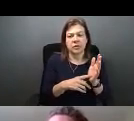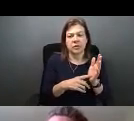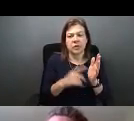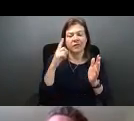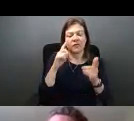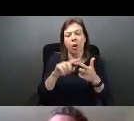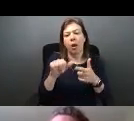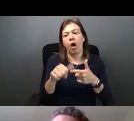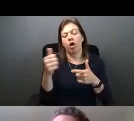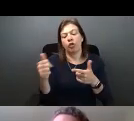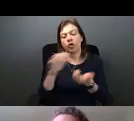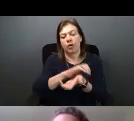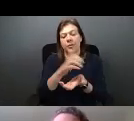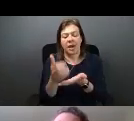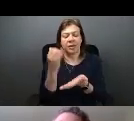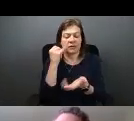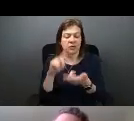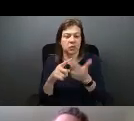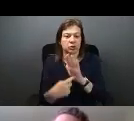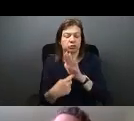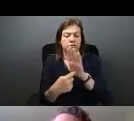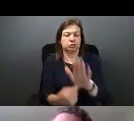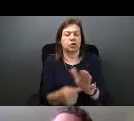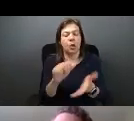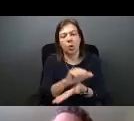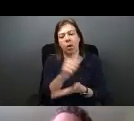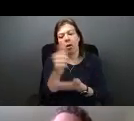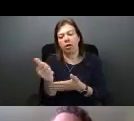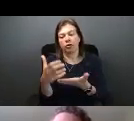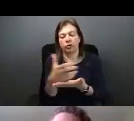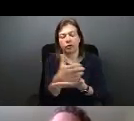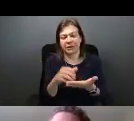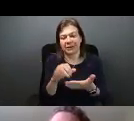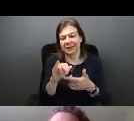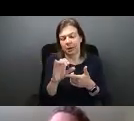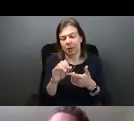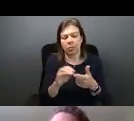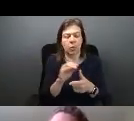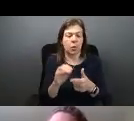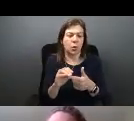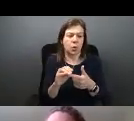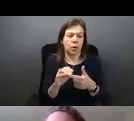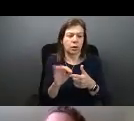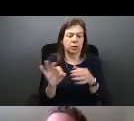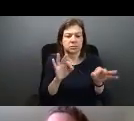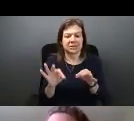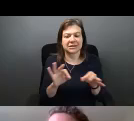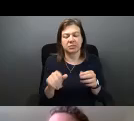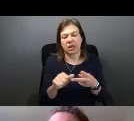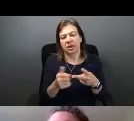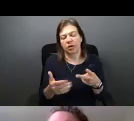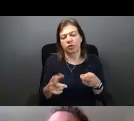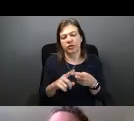other amount if you want to show us some other income or help explain something else that you